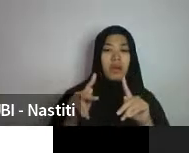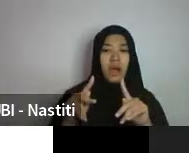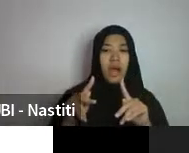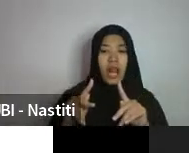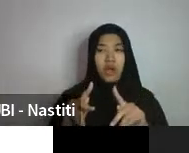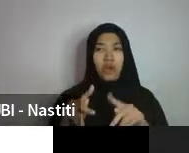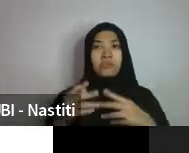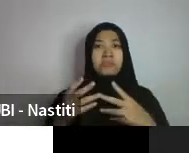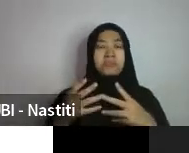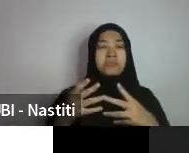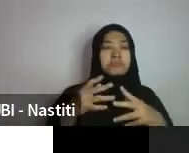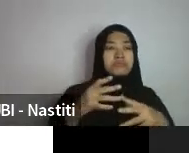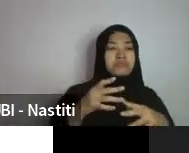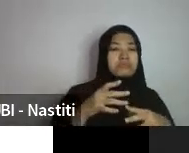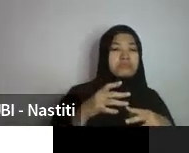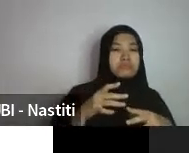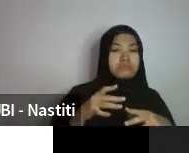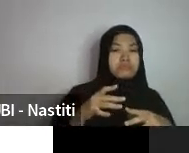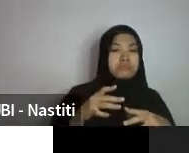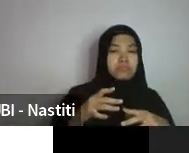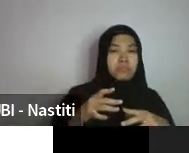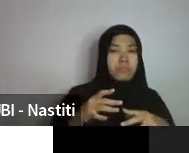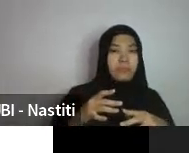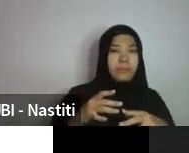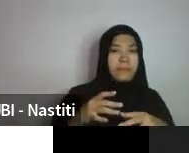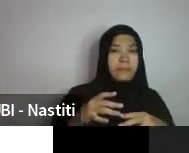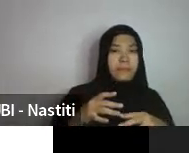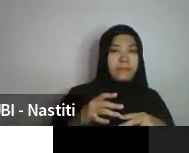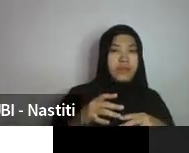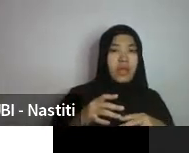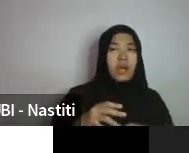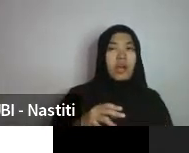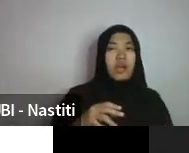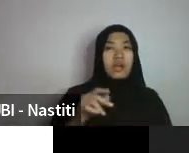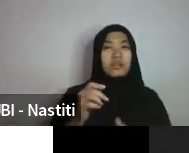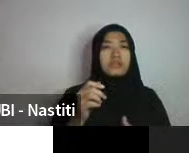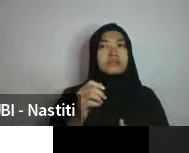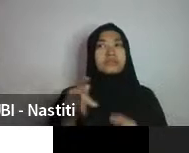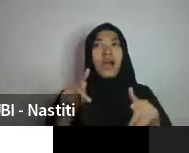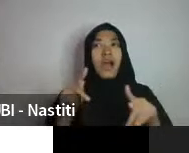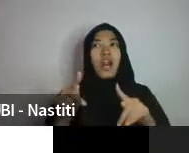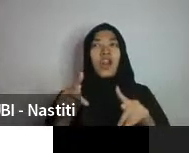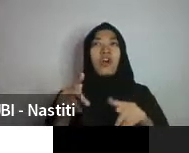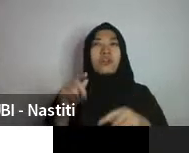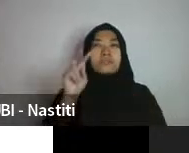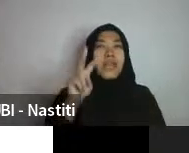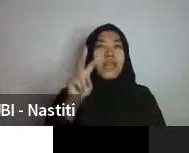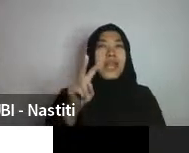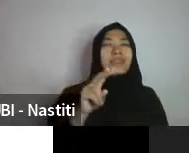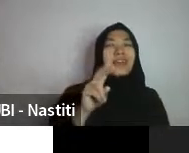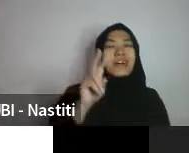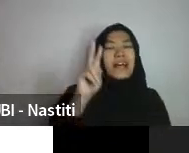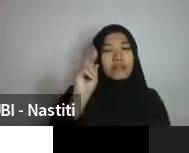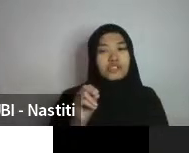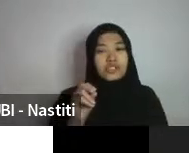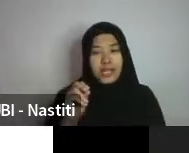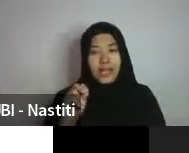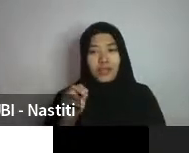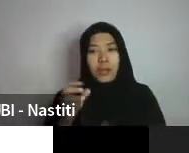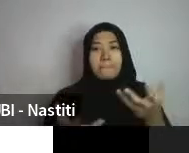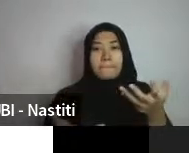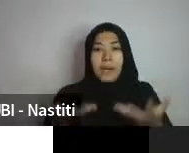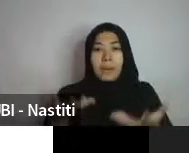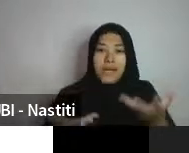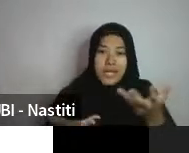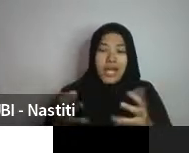the involvement of everybody, specifically the patient groups, is absolutely essential. And they do work very closely